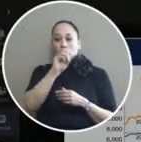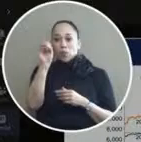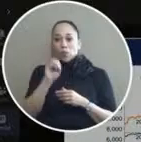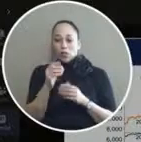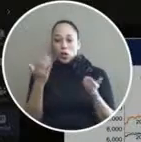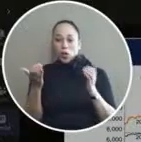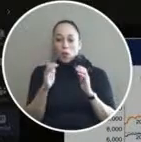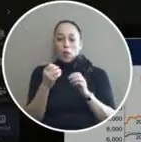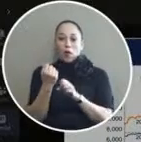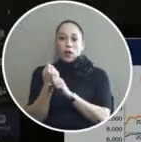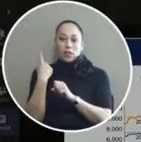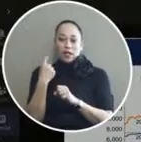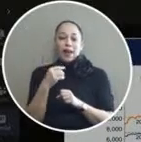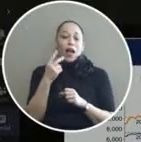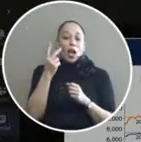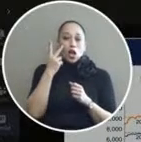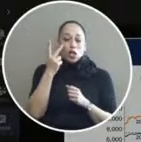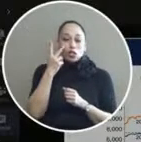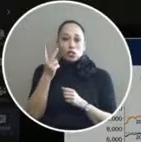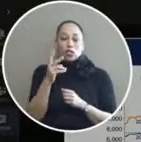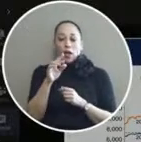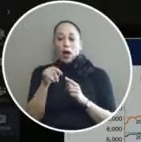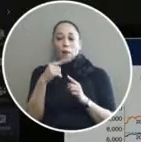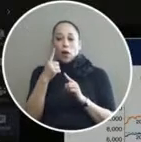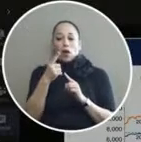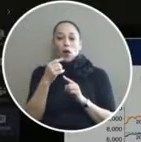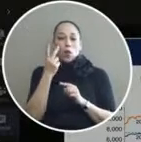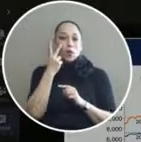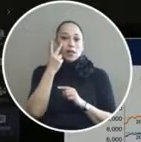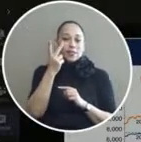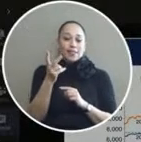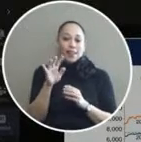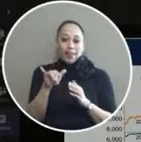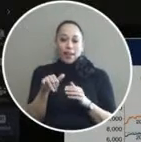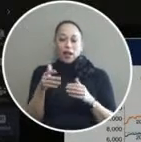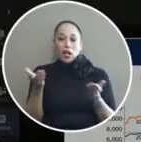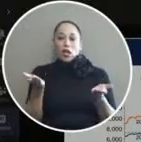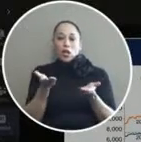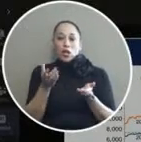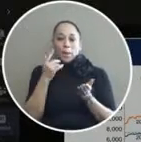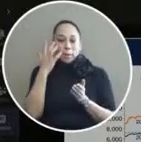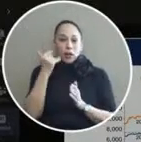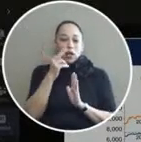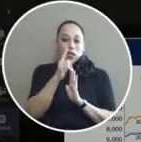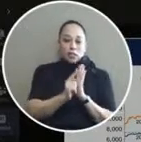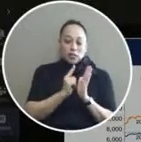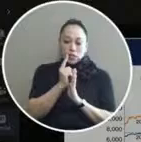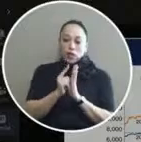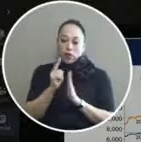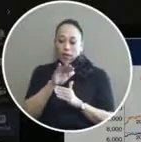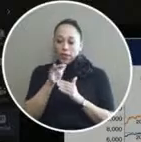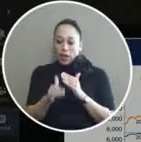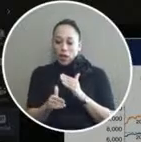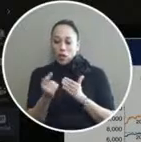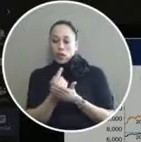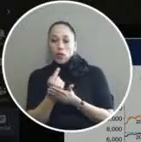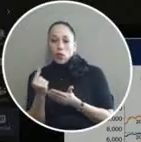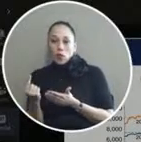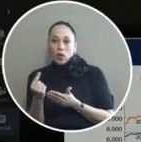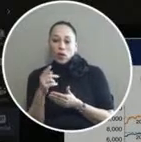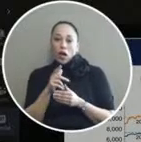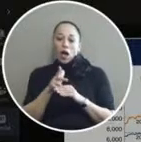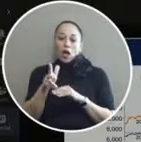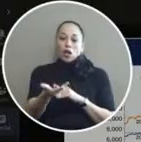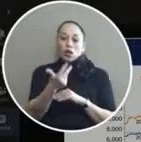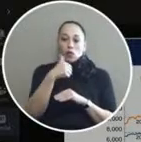year. Looking at data by the hour, we see data here by the hour, by the day of the week in